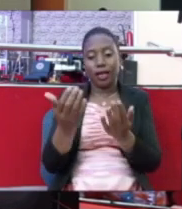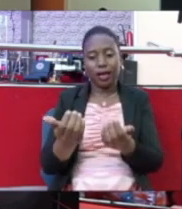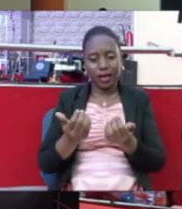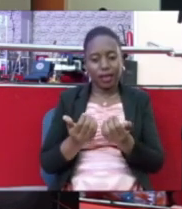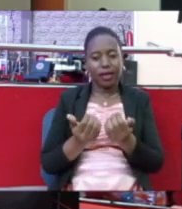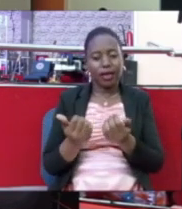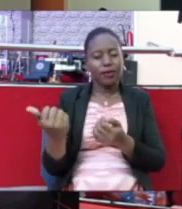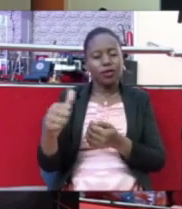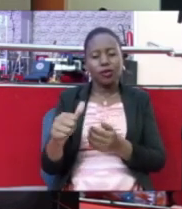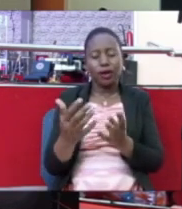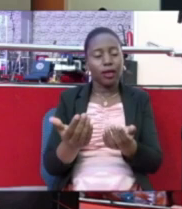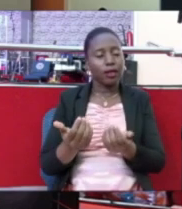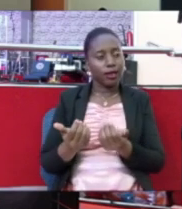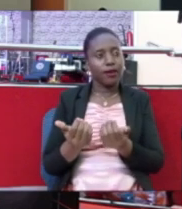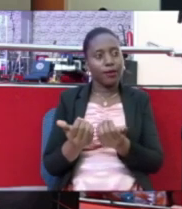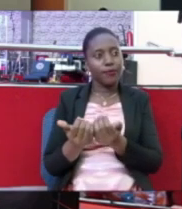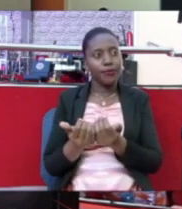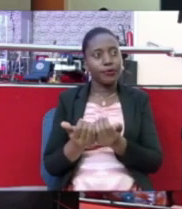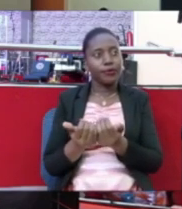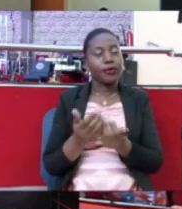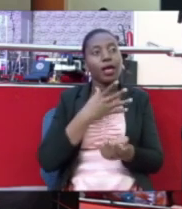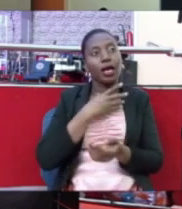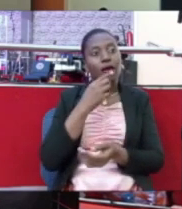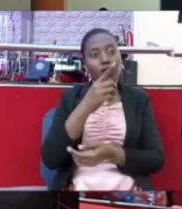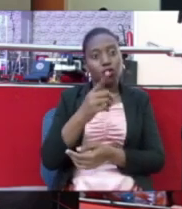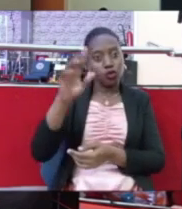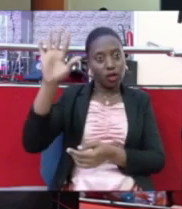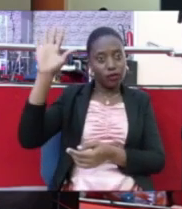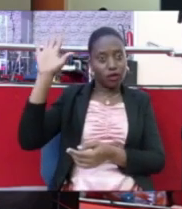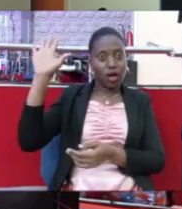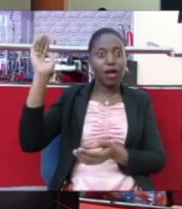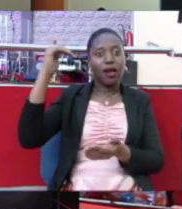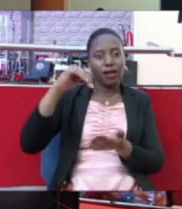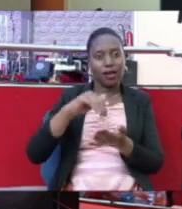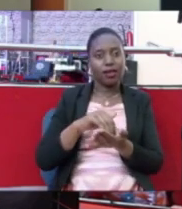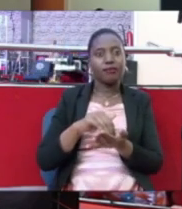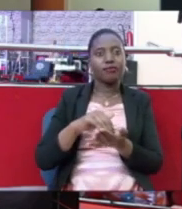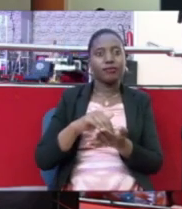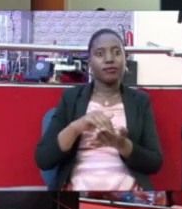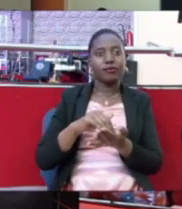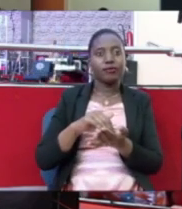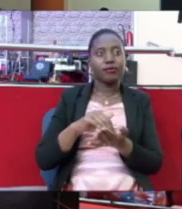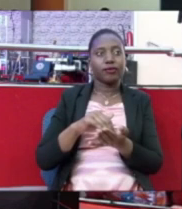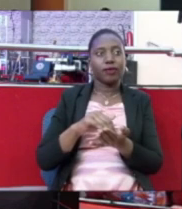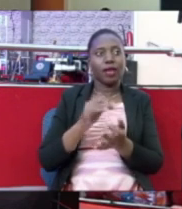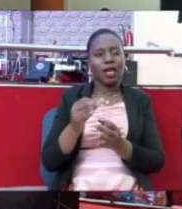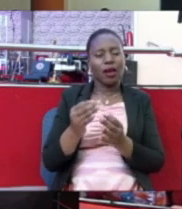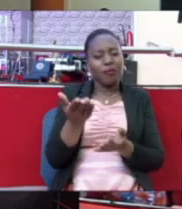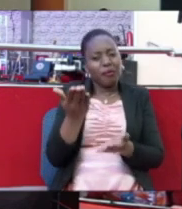is, tamanio hilo, I want you to lift up your hand again. Ninataka uinue mkono wako tena. You are not